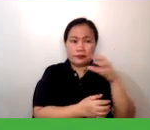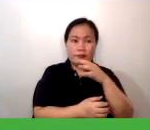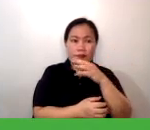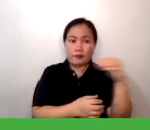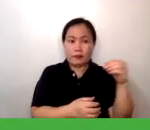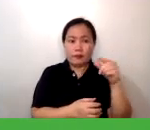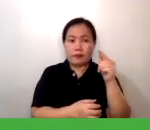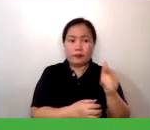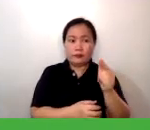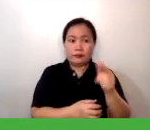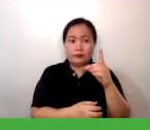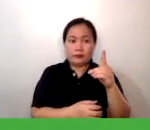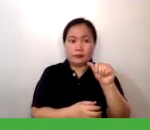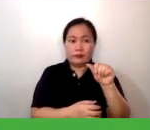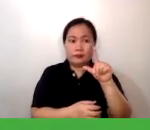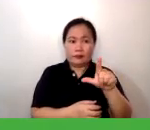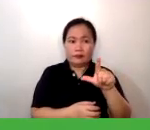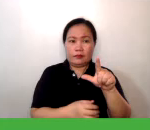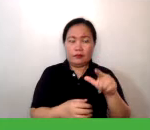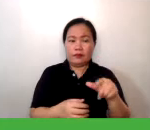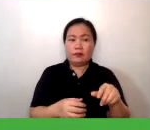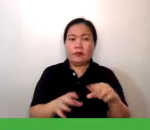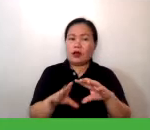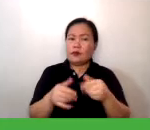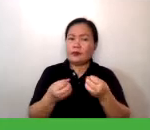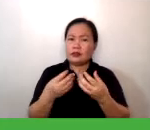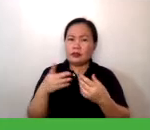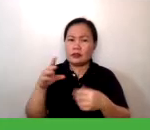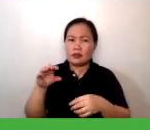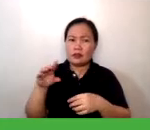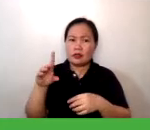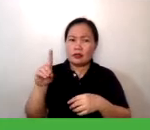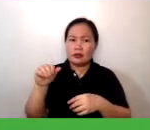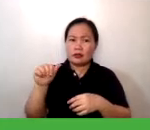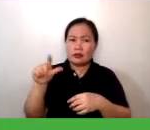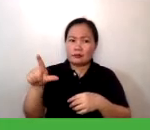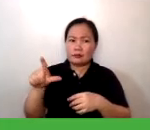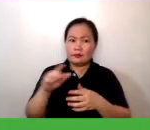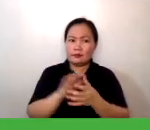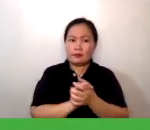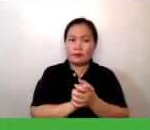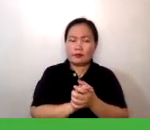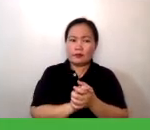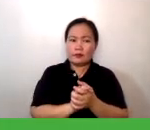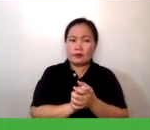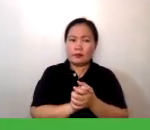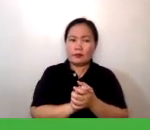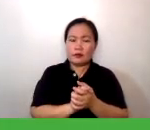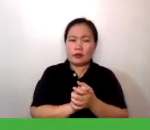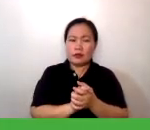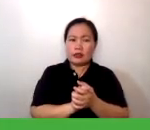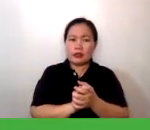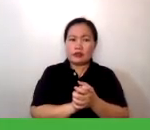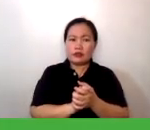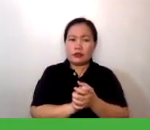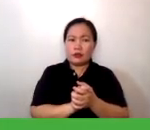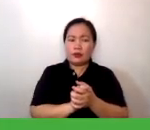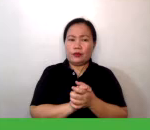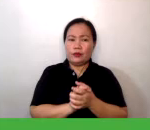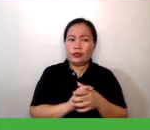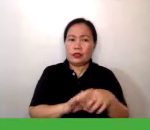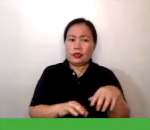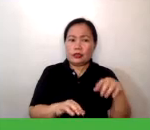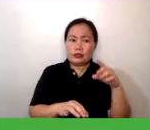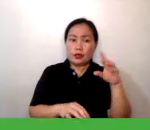kiloliters and then 20 decaliters. So, how many decaliters in all? So, ito, pinapa-convert ito